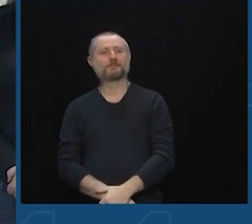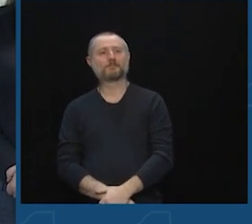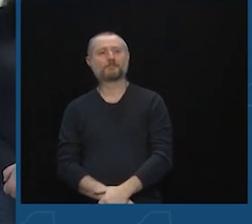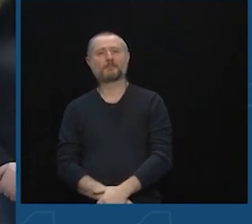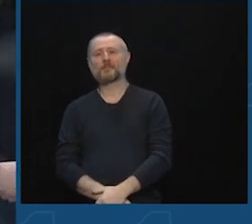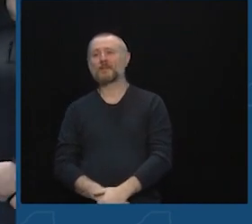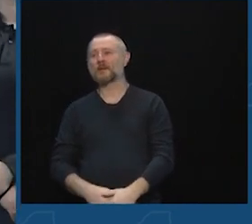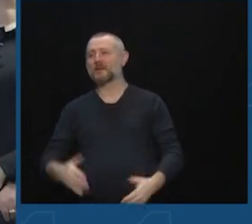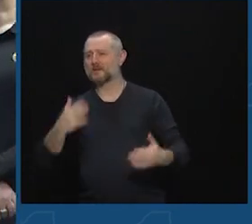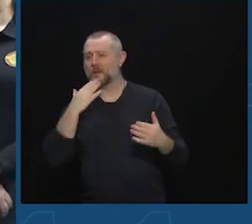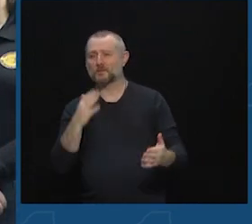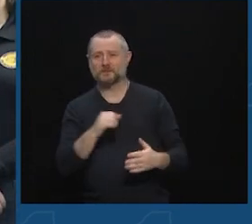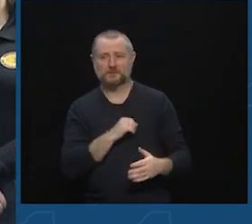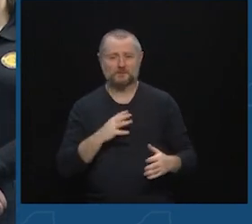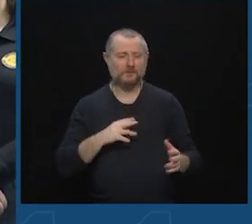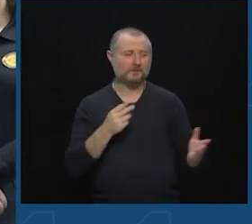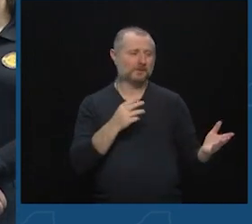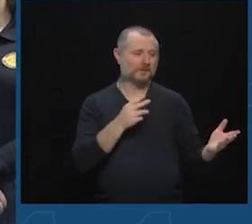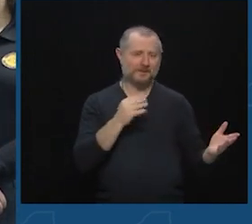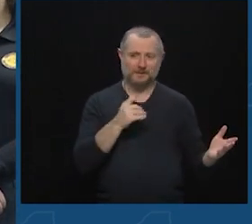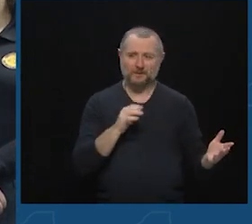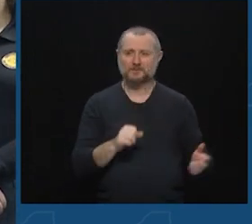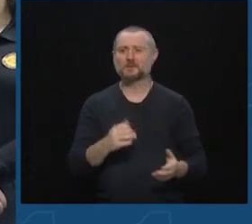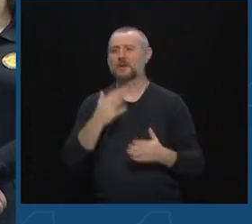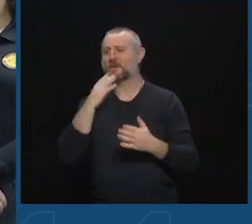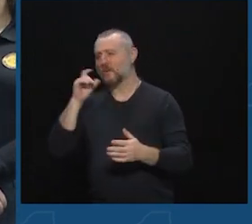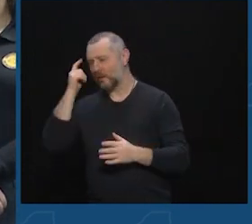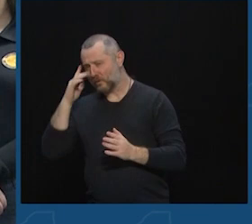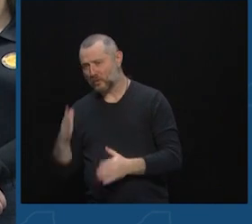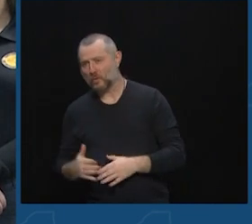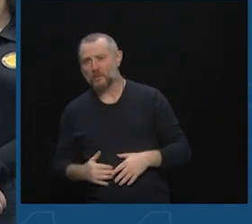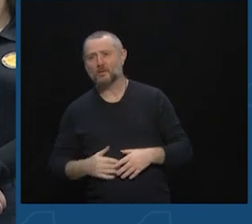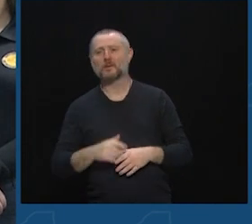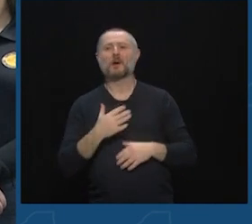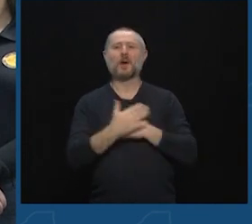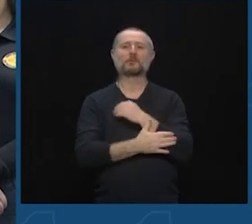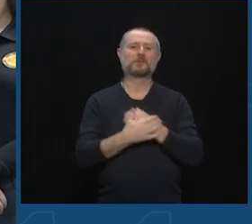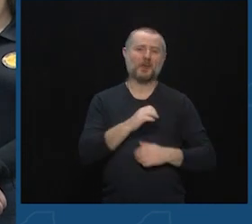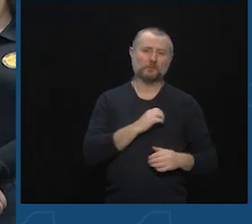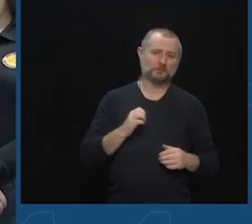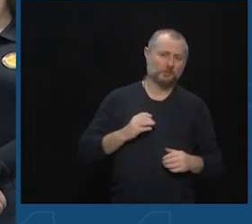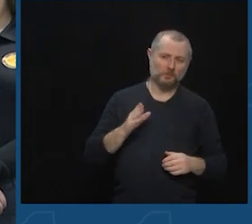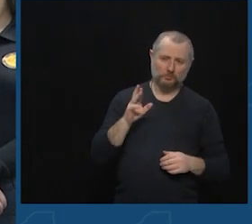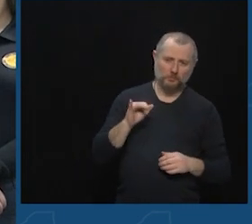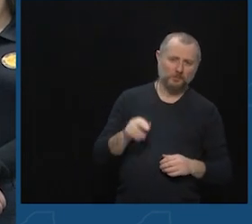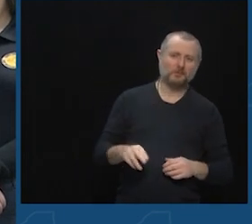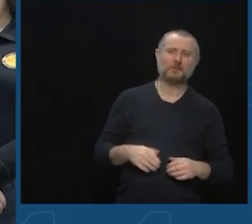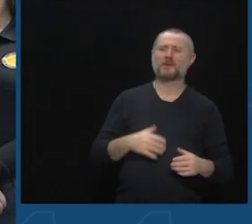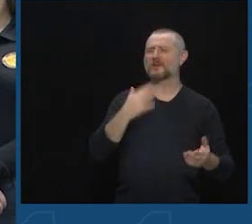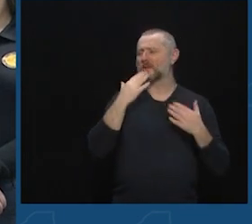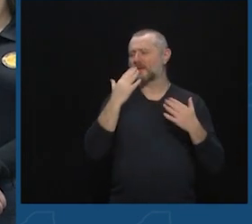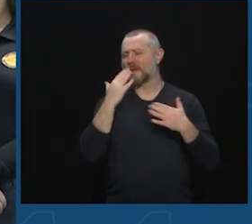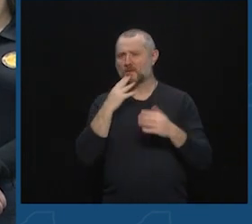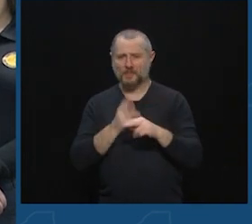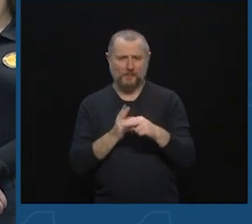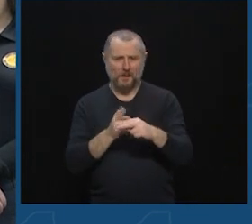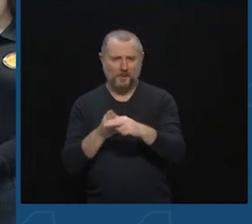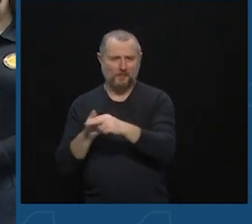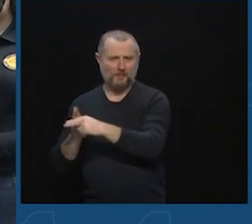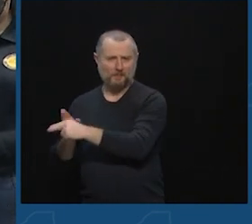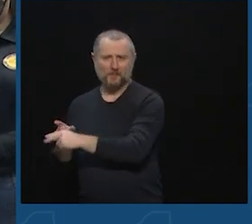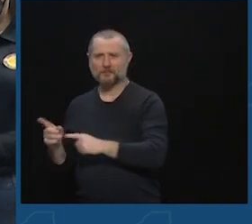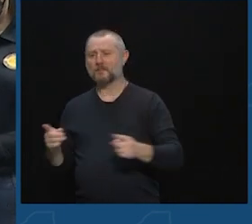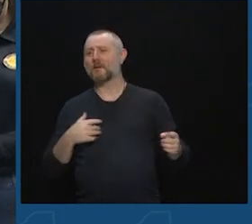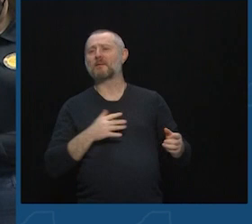Thank you, Senator Hinchy, and Governor, County Executive Ryan, all of those that have kind of exhibited very kind words